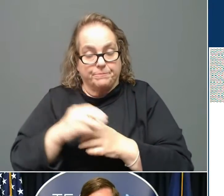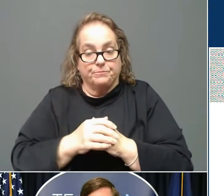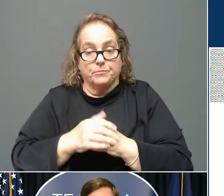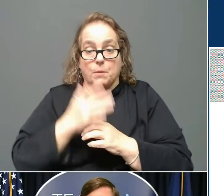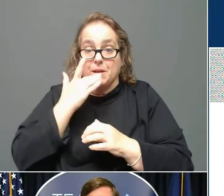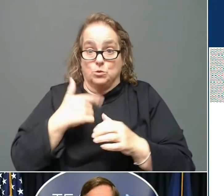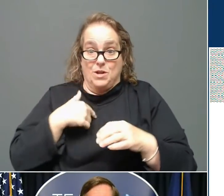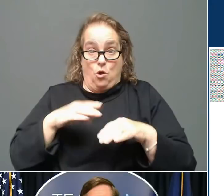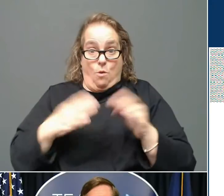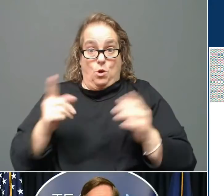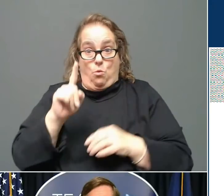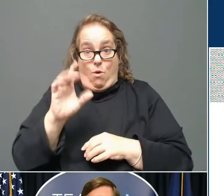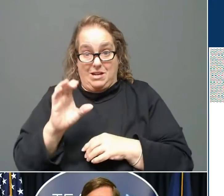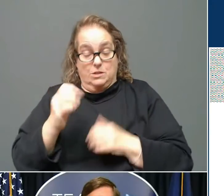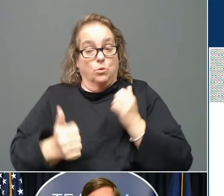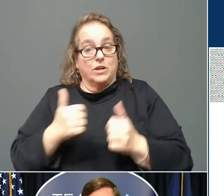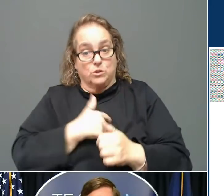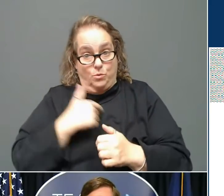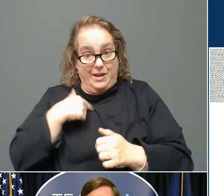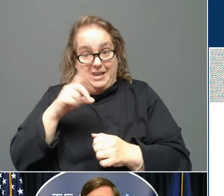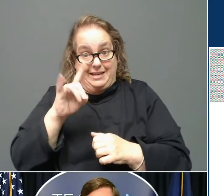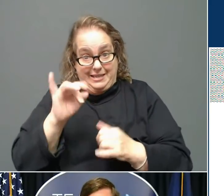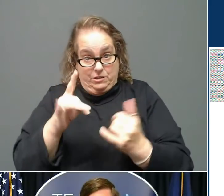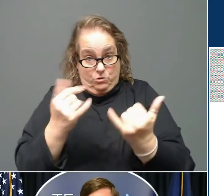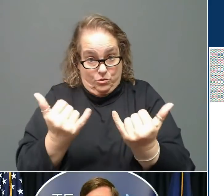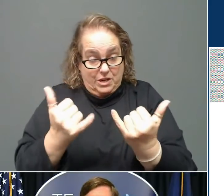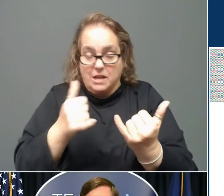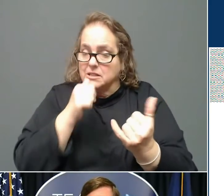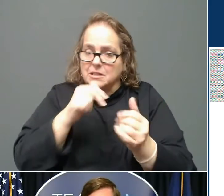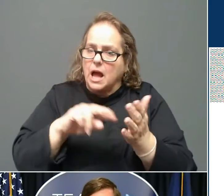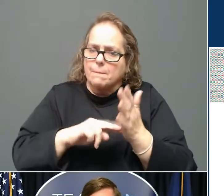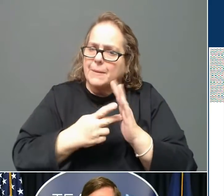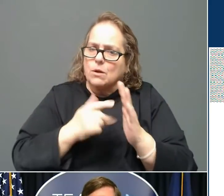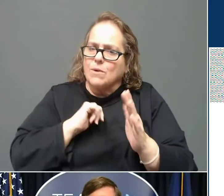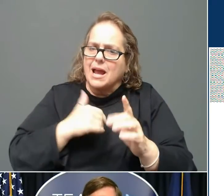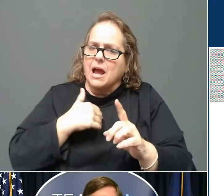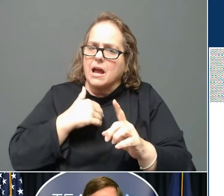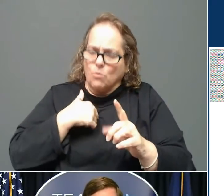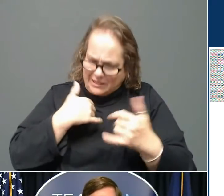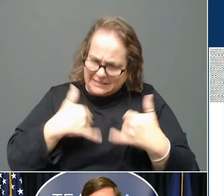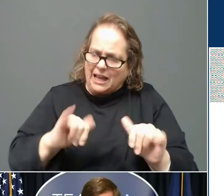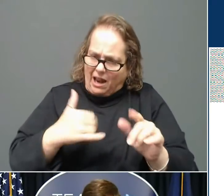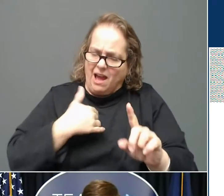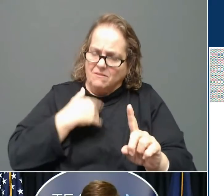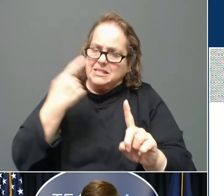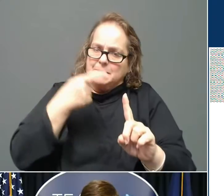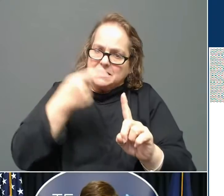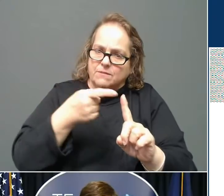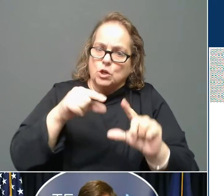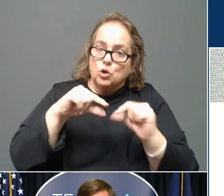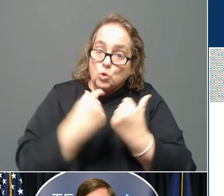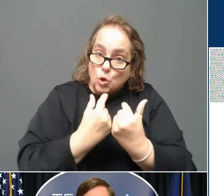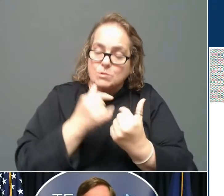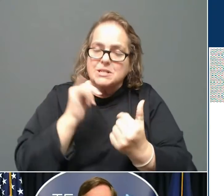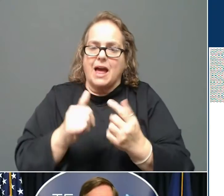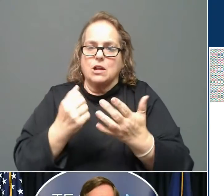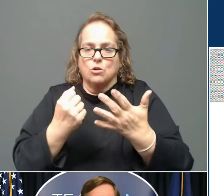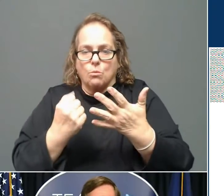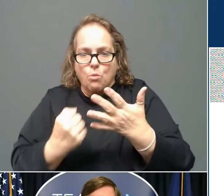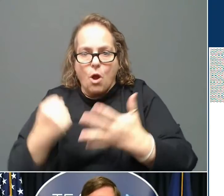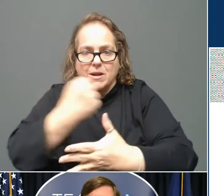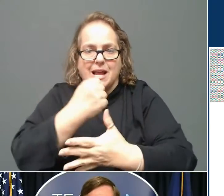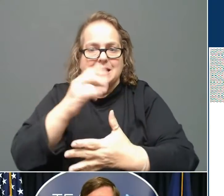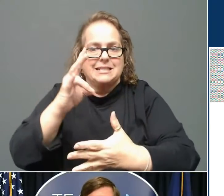which we did today, doesn't mean that we don't have specific groups out there that are prioritizing those 70 and older. That will always be our